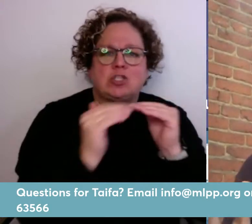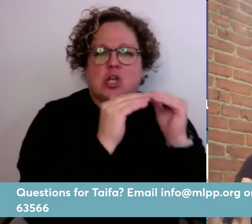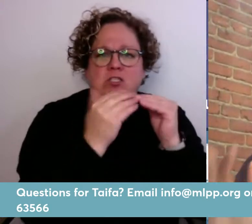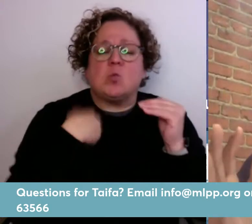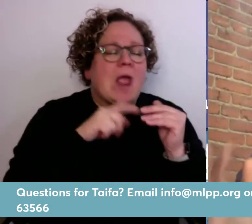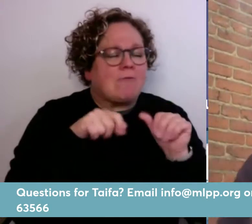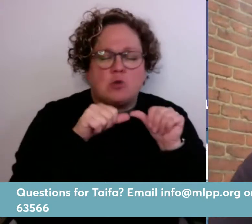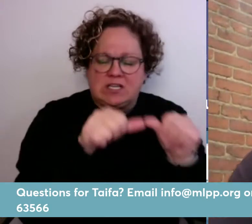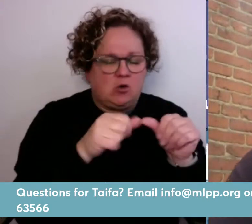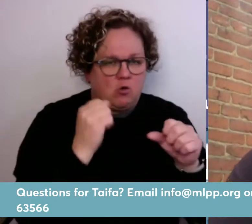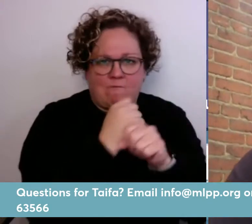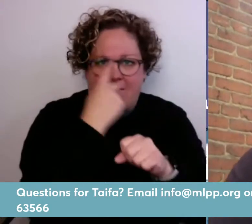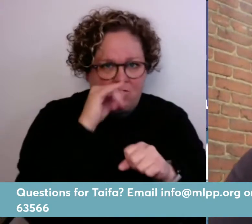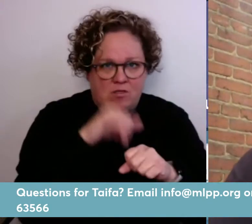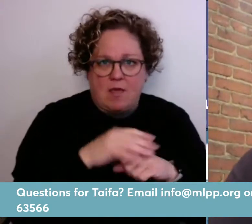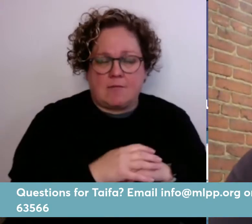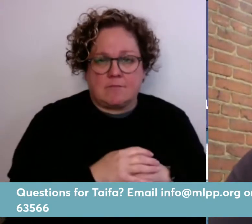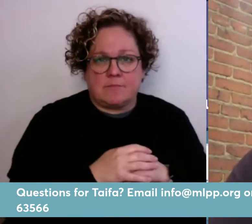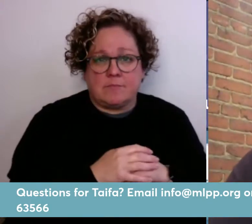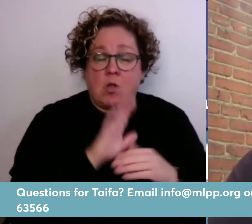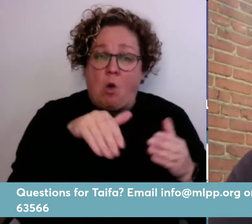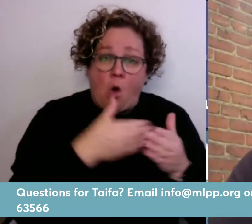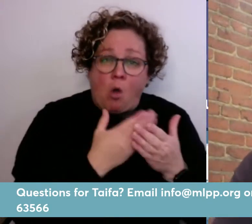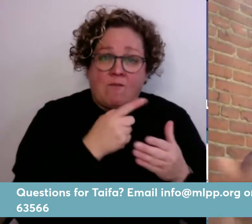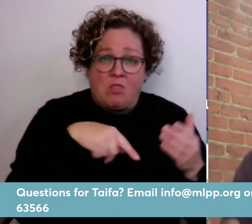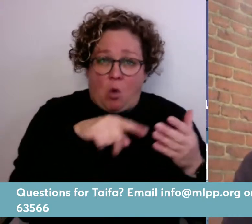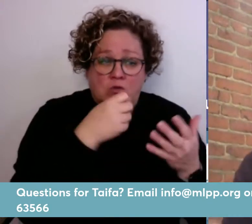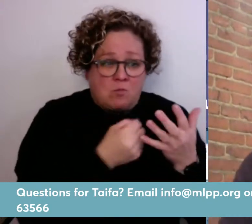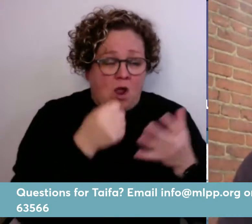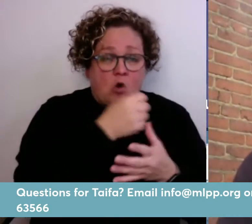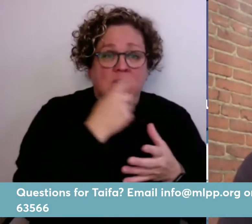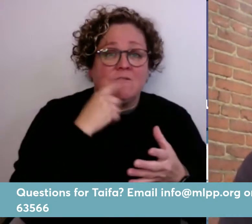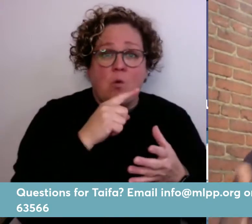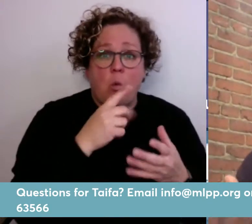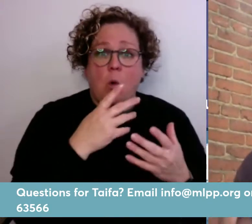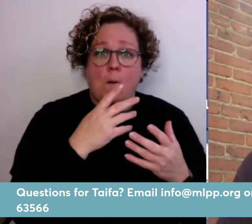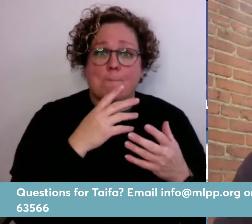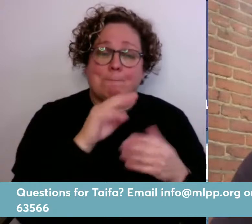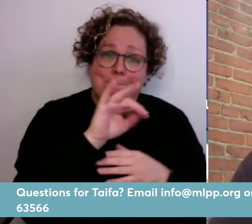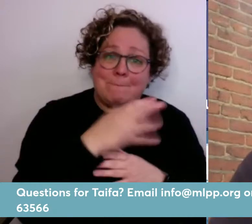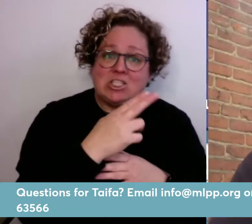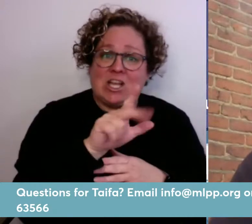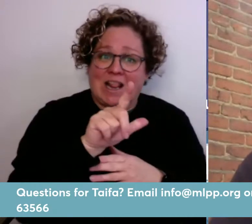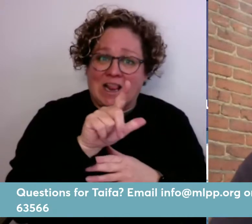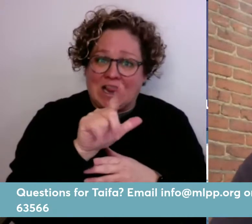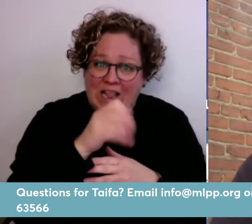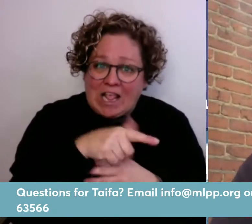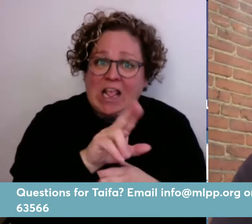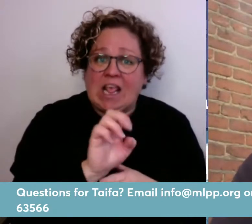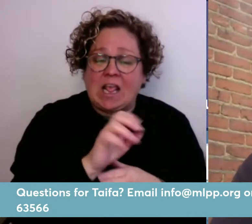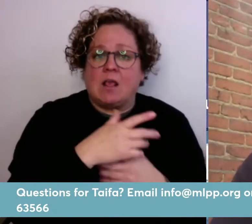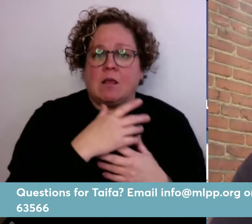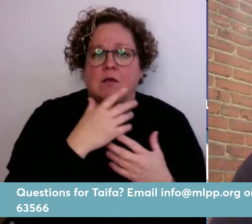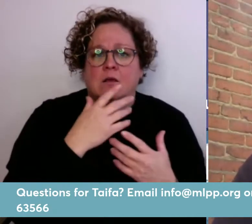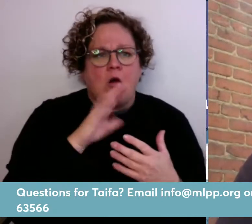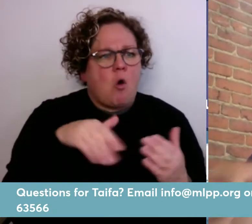all of these priorities for the Michigan League and for our communities, we know that you all are in the fight and that